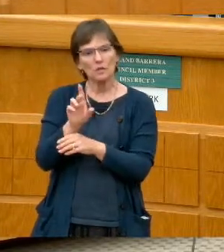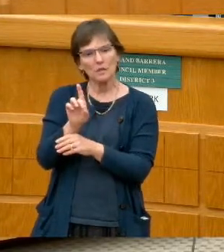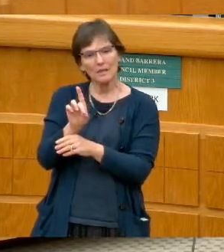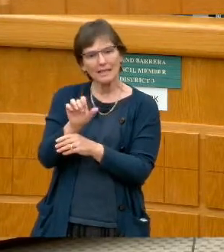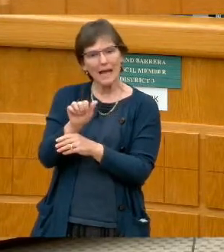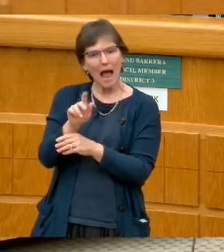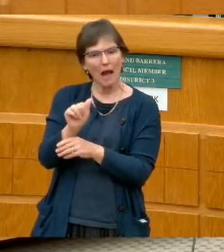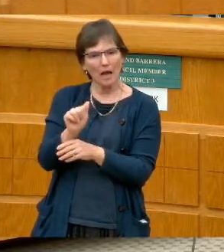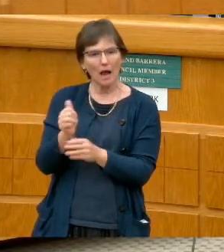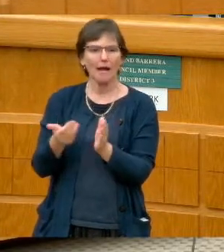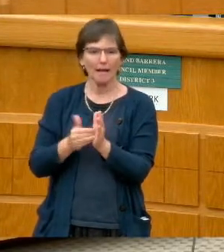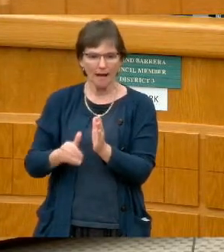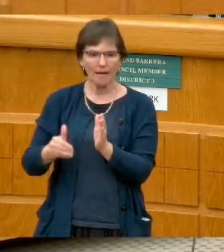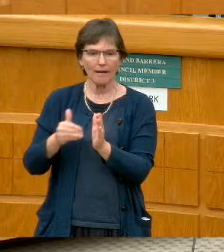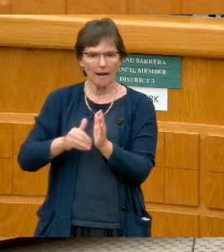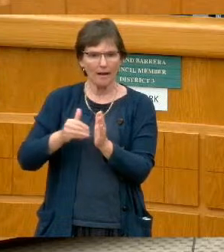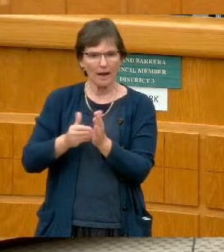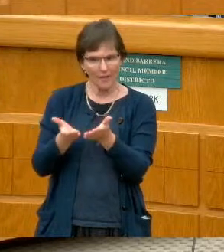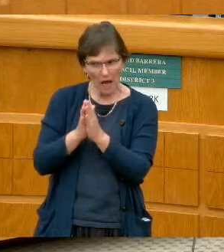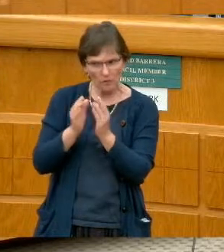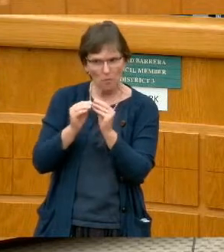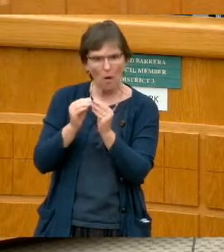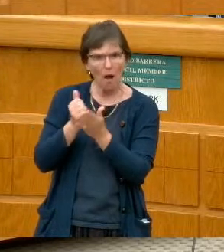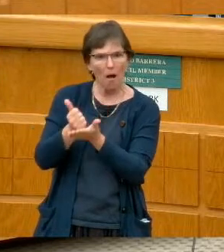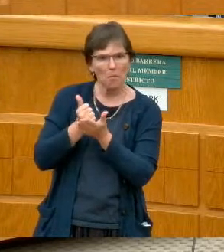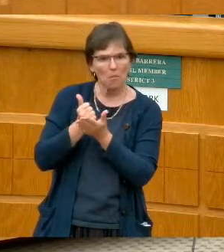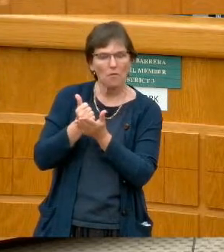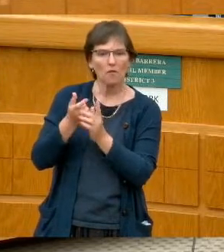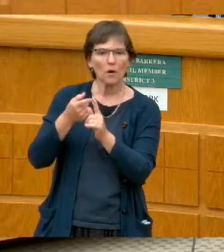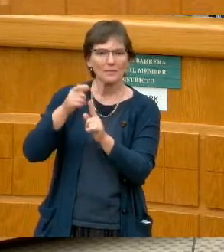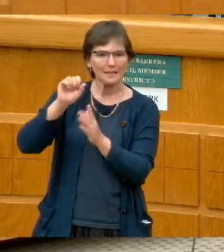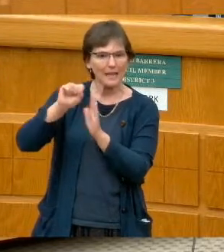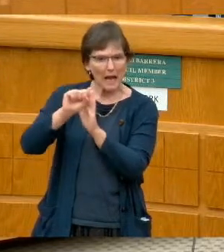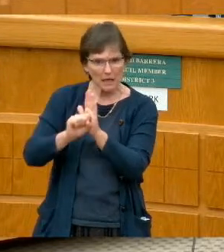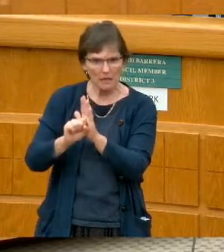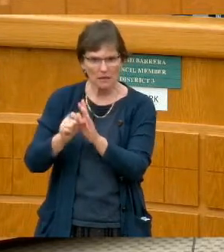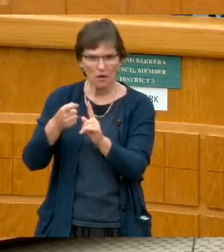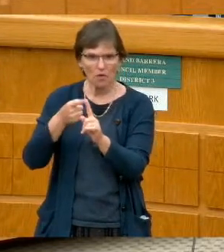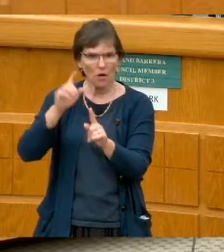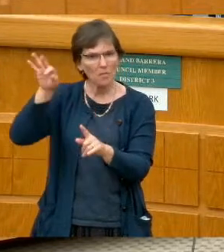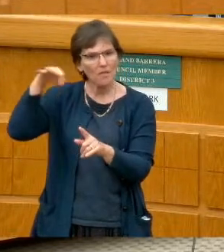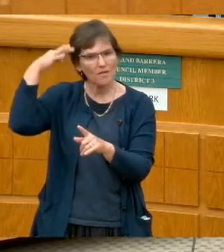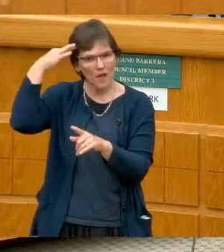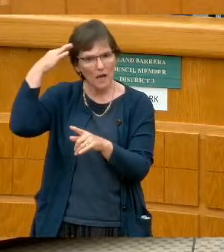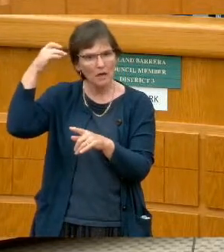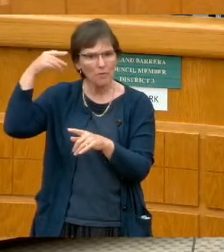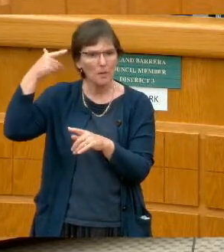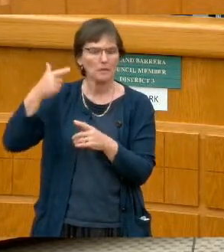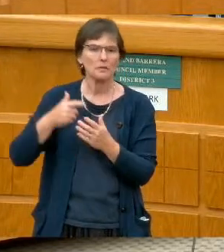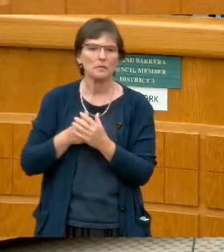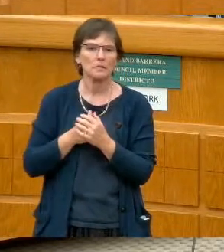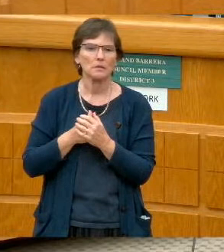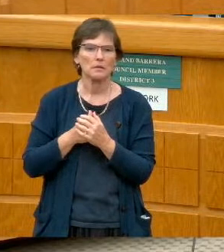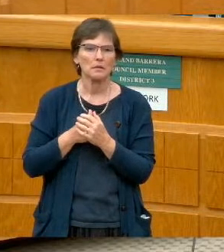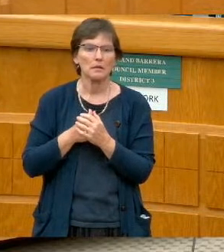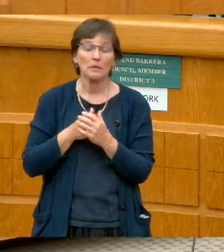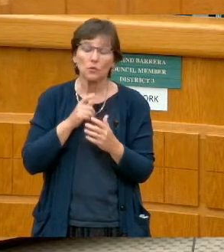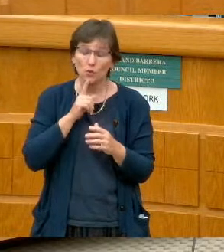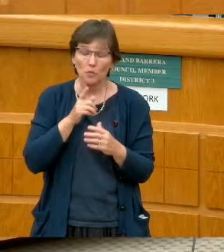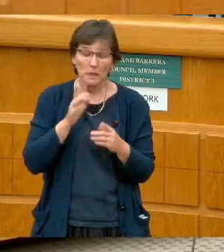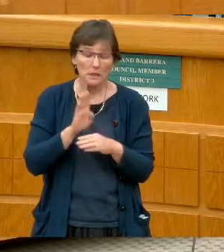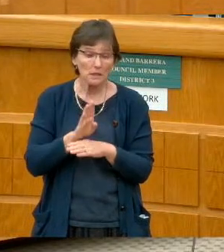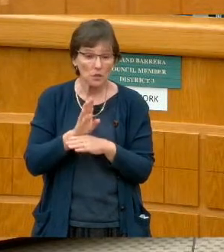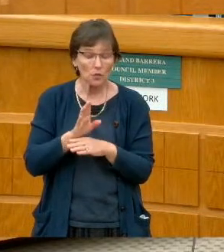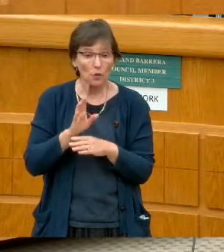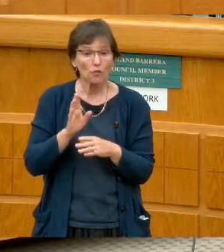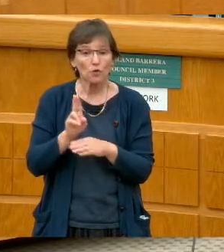help from our state, more help from our federal government, and quite frankly, we've used it to communicate